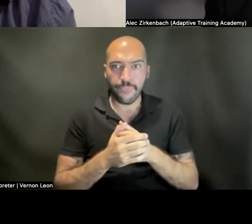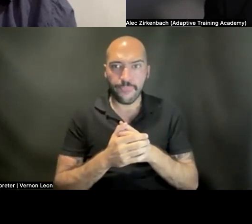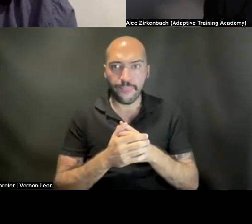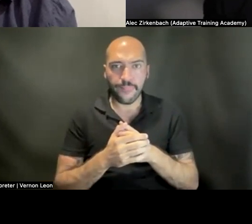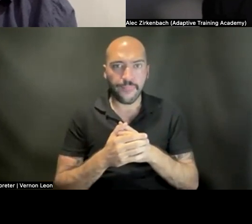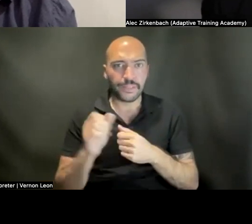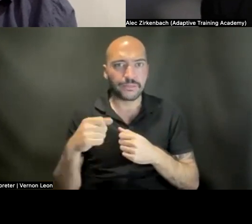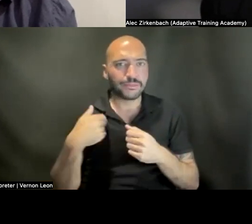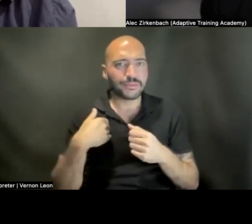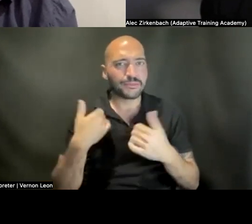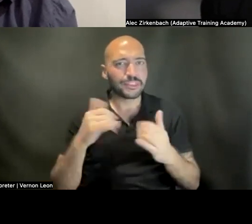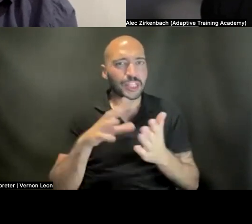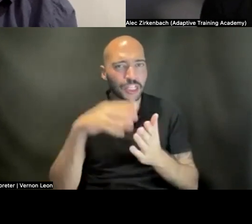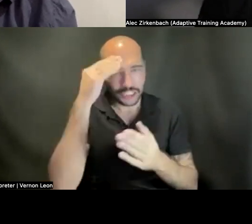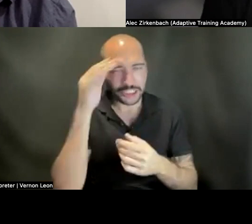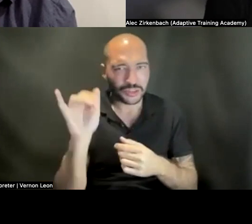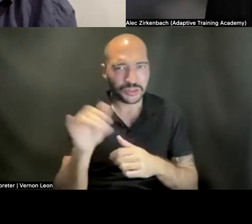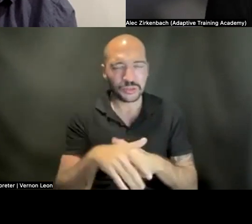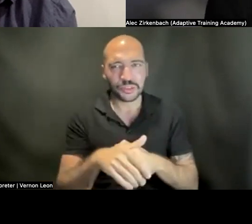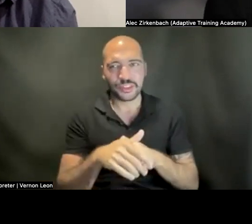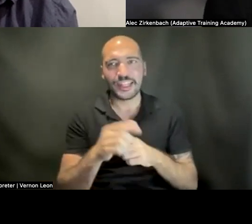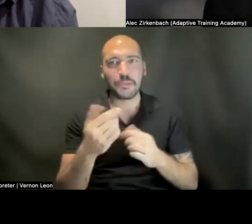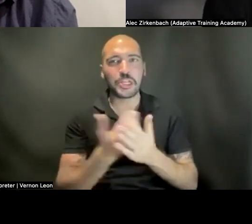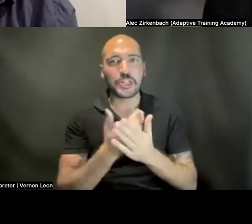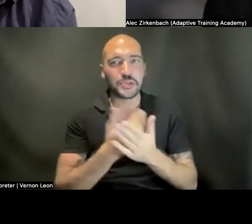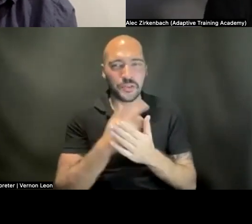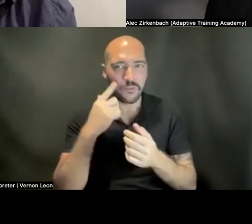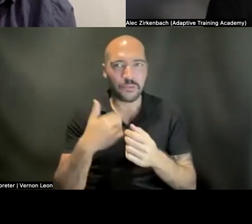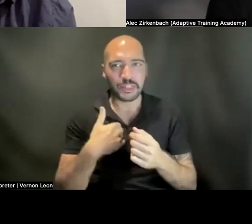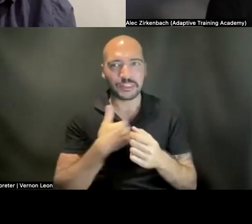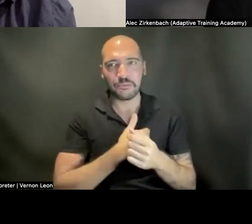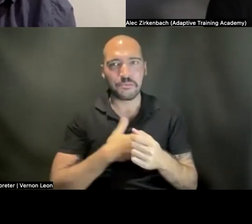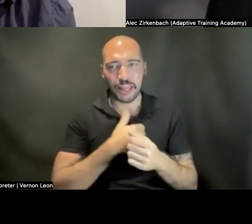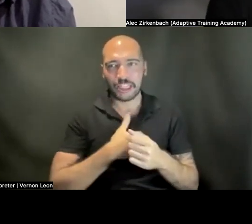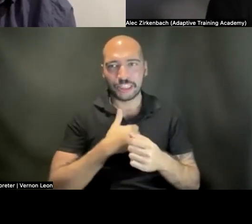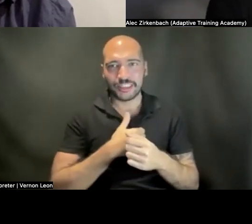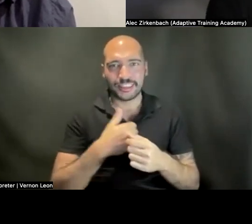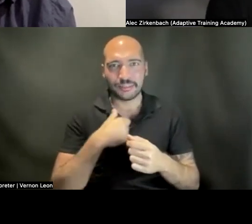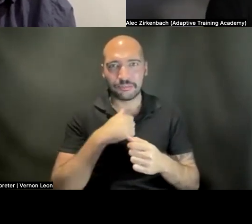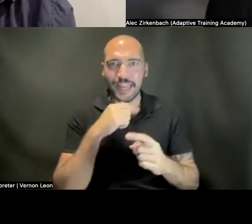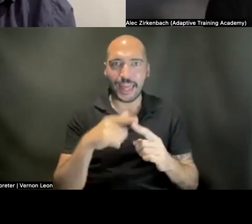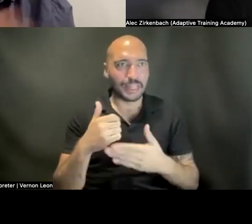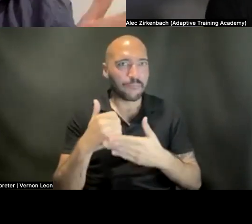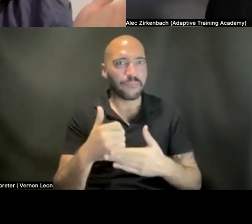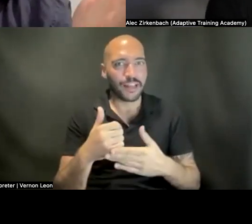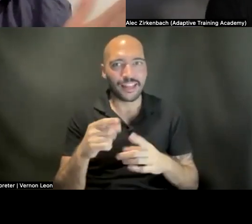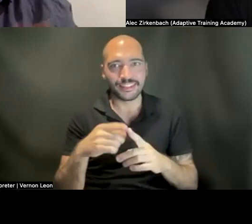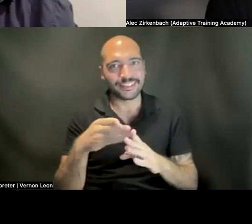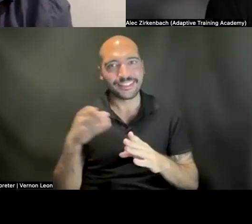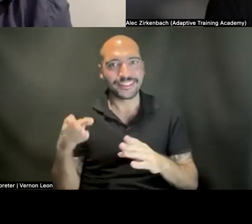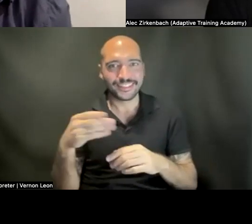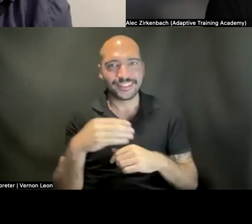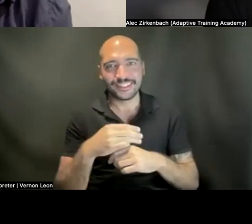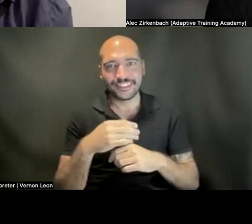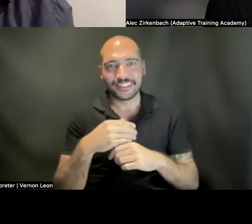yeah, I'm still learning too, so it's a little new for me. So I apologize if I'm not as helpful as our friends